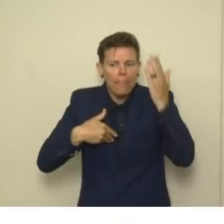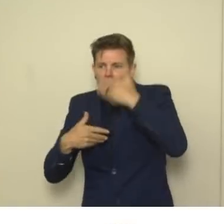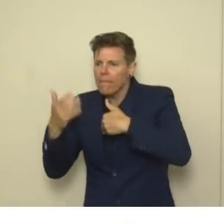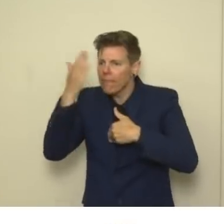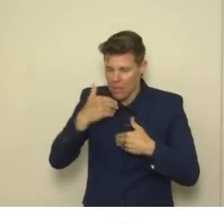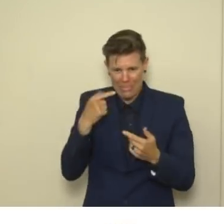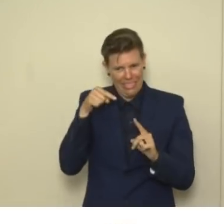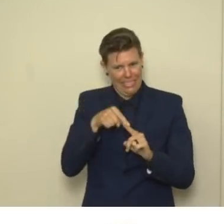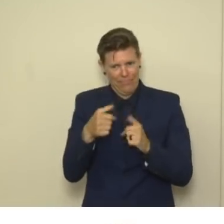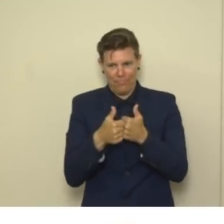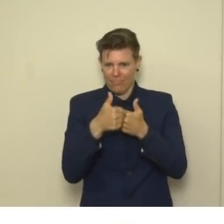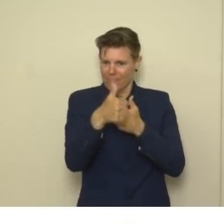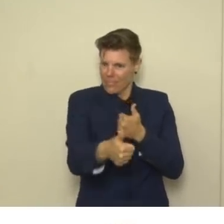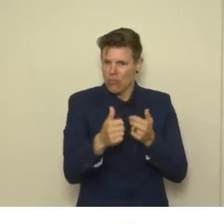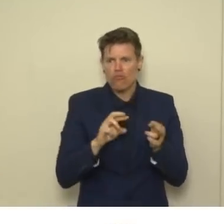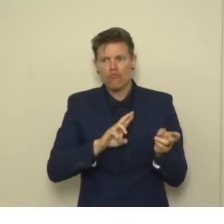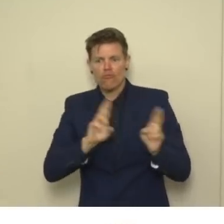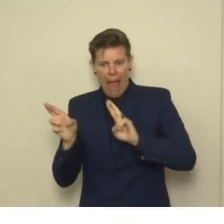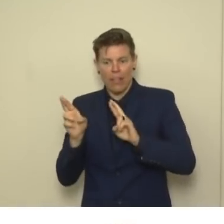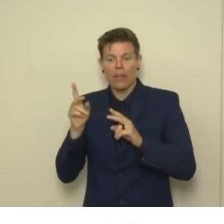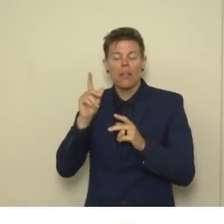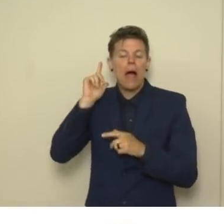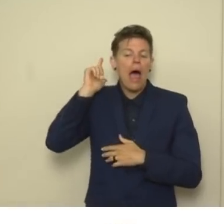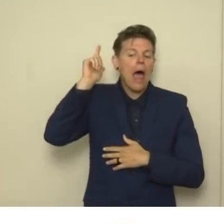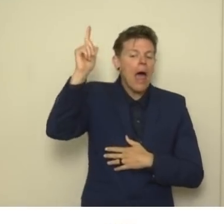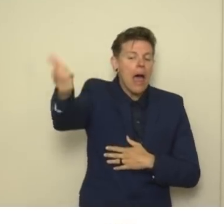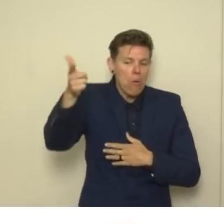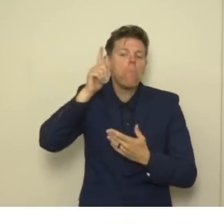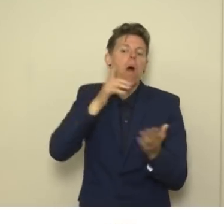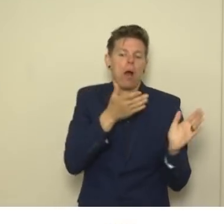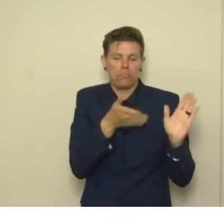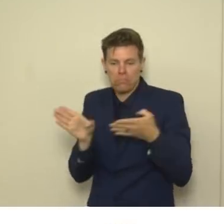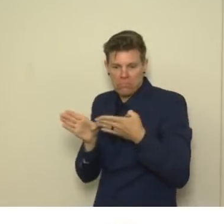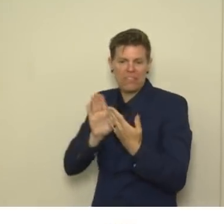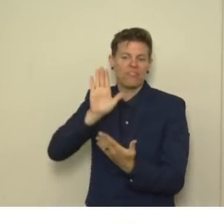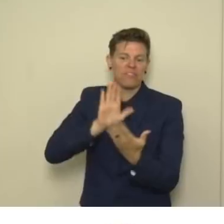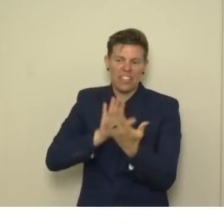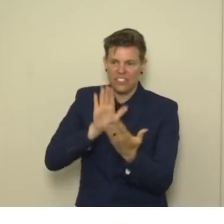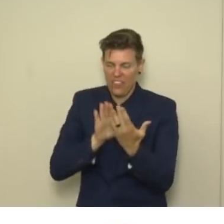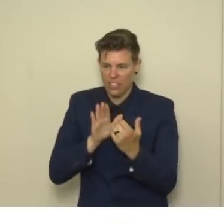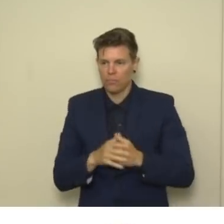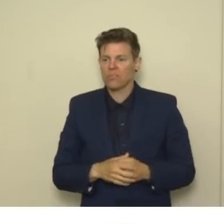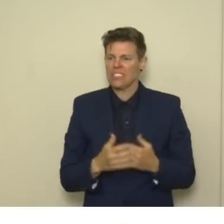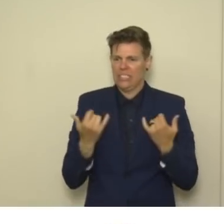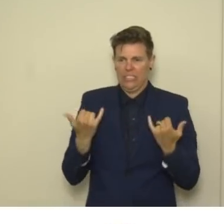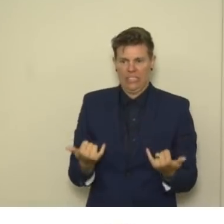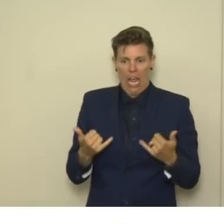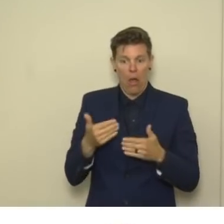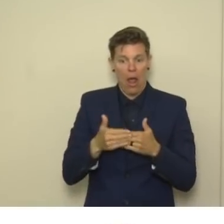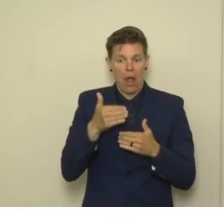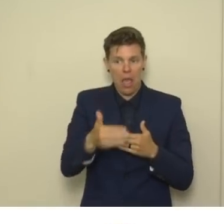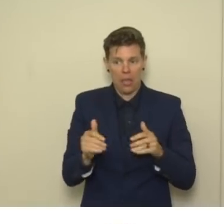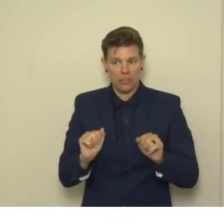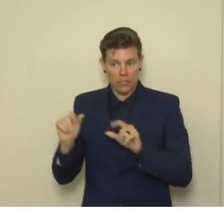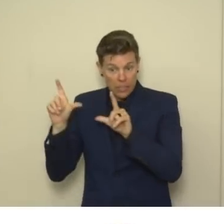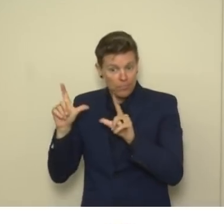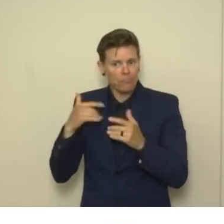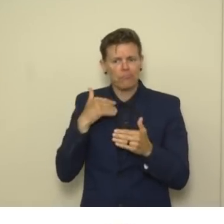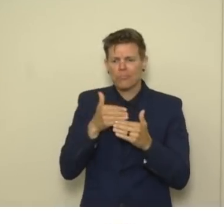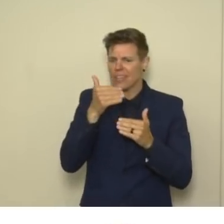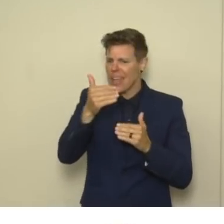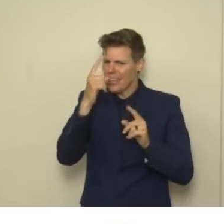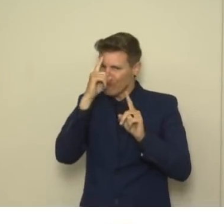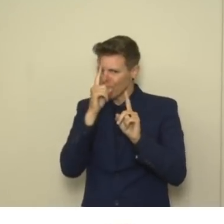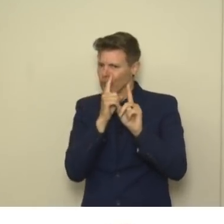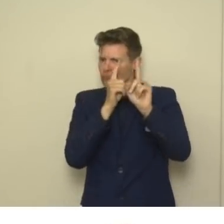in-person learning. Next slide. So here's the next steps. So our target, which I just said, is September 7th.